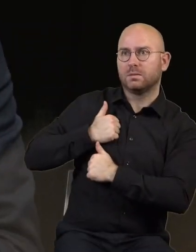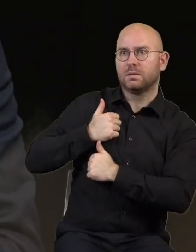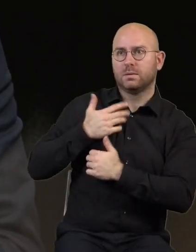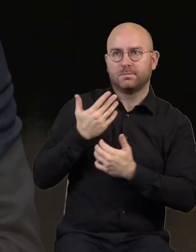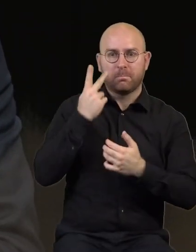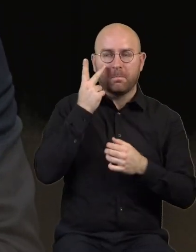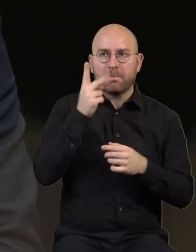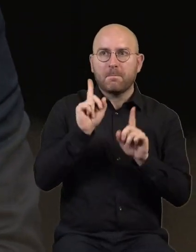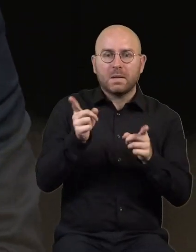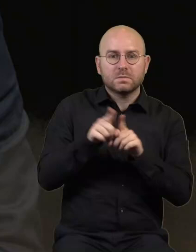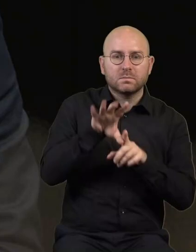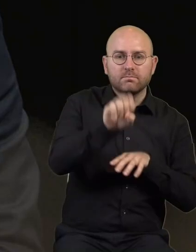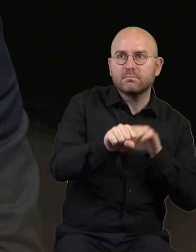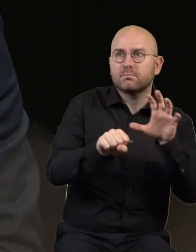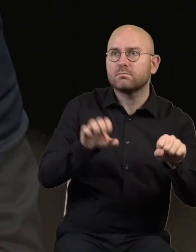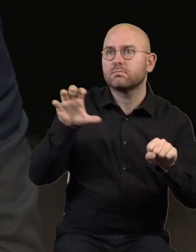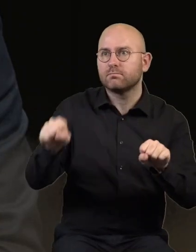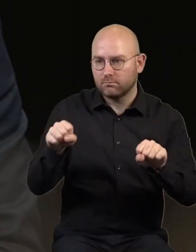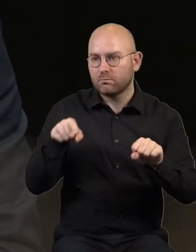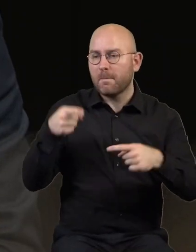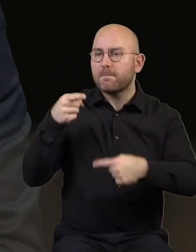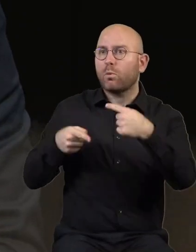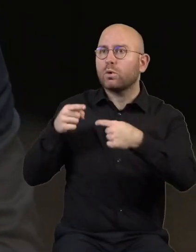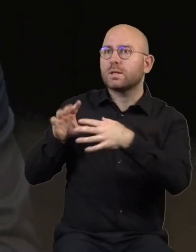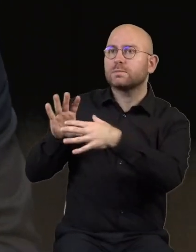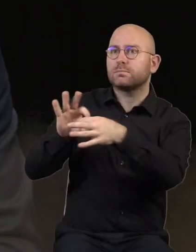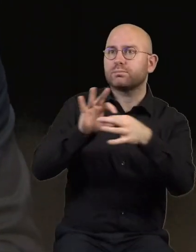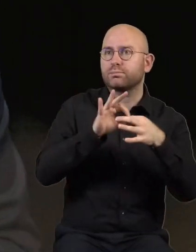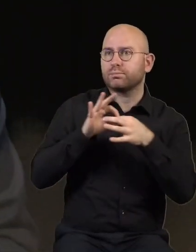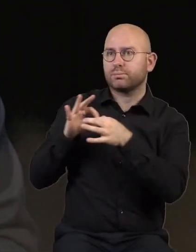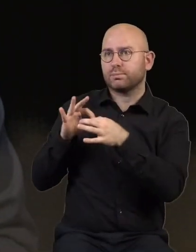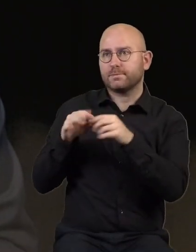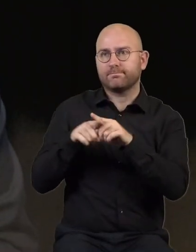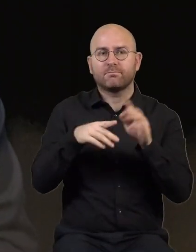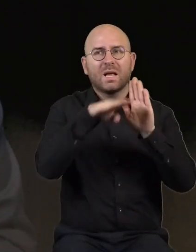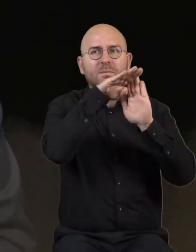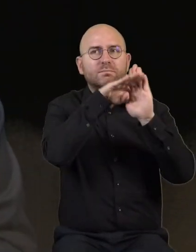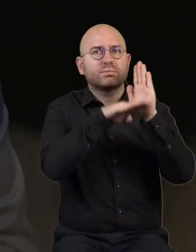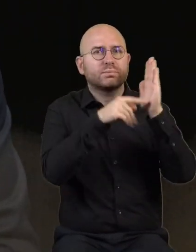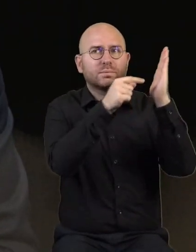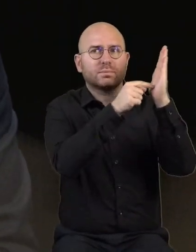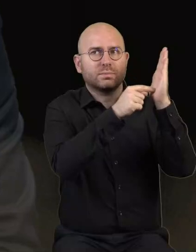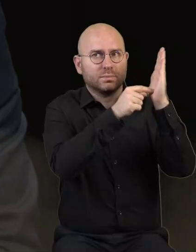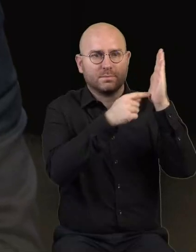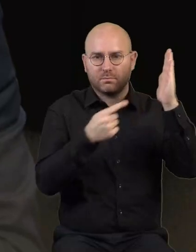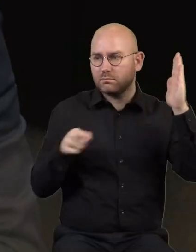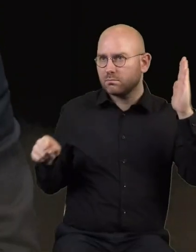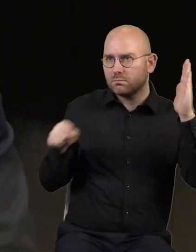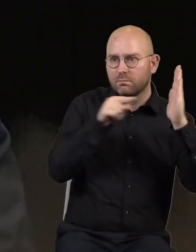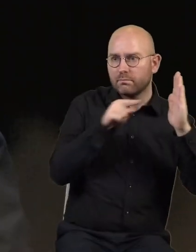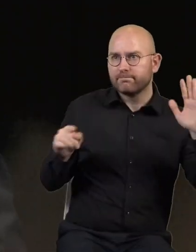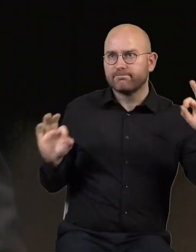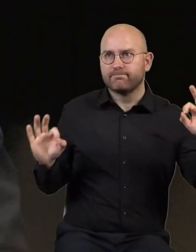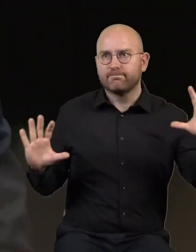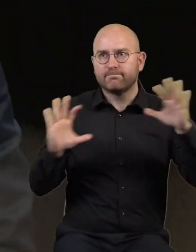also cohesion policy and security policy. As Ms. Oksana Zikuna said also a few minutes ago,